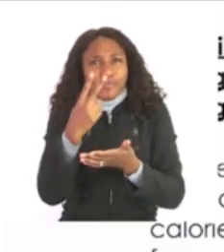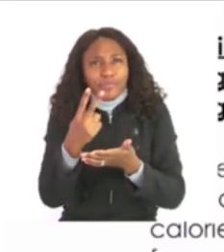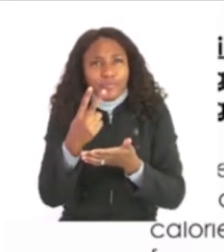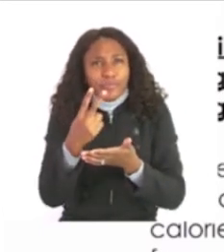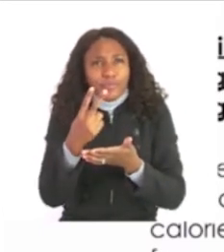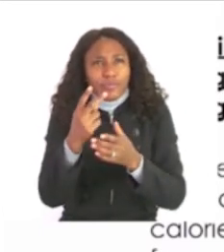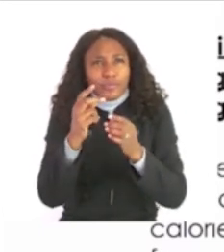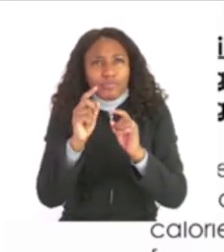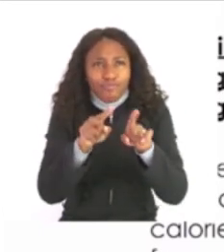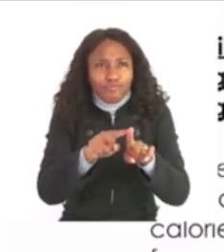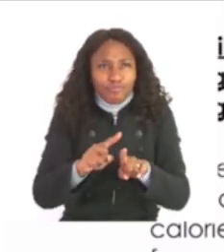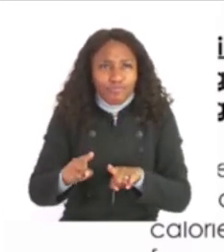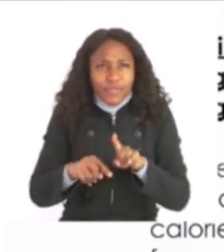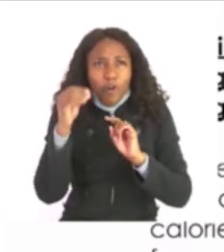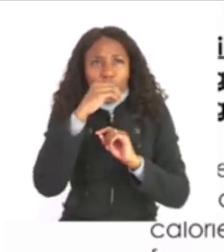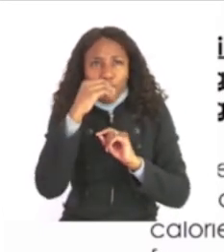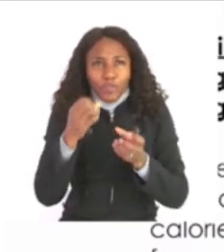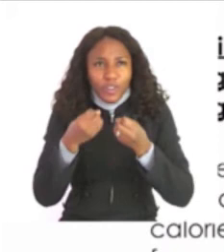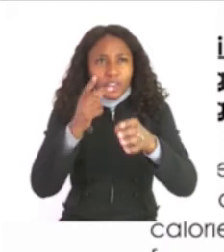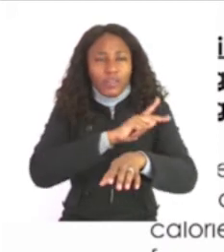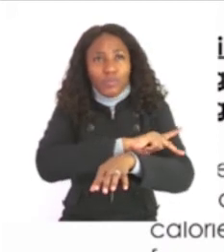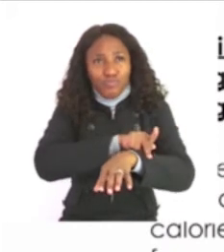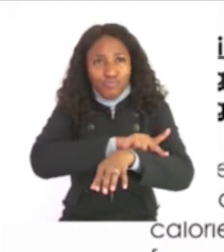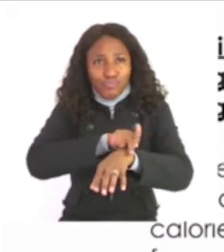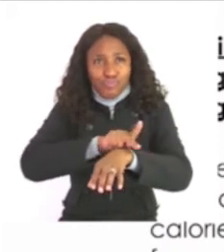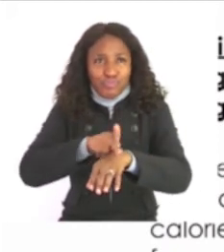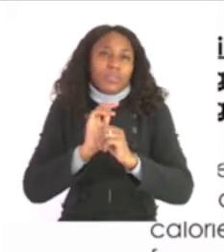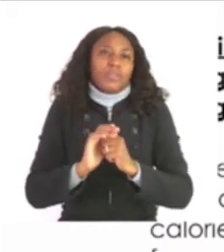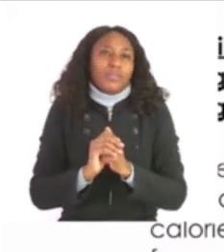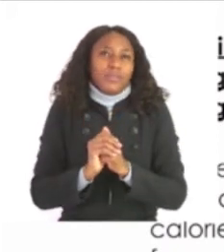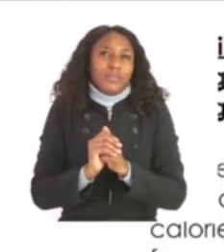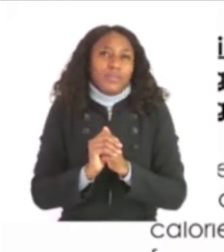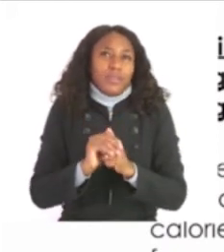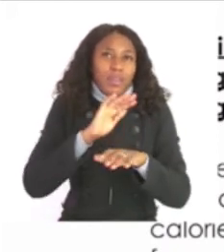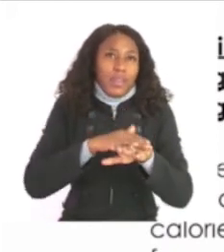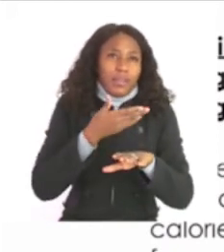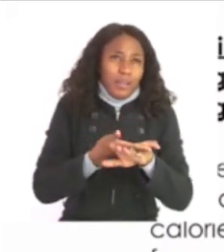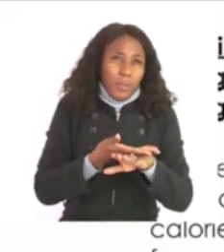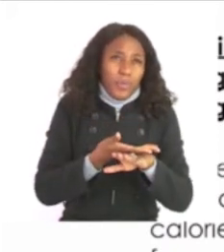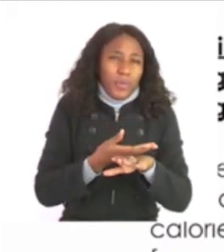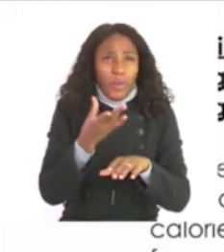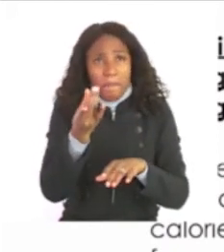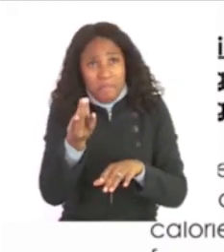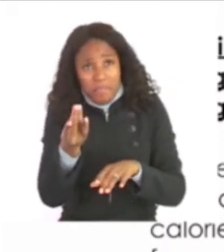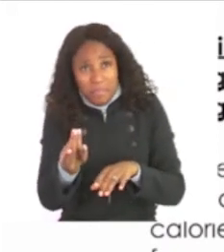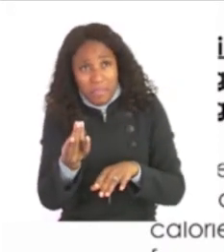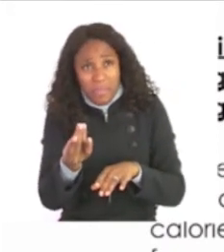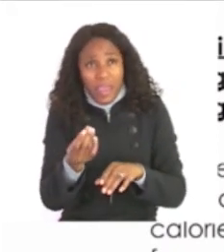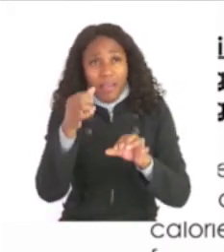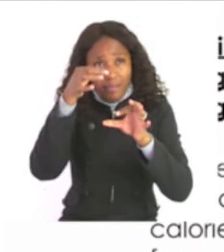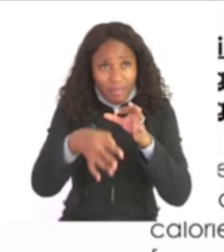are some of the foods that can provide you with protein. We have foods like meat,